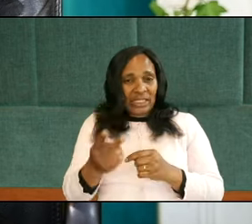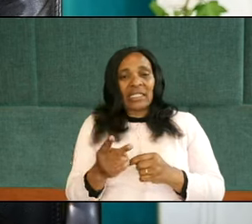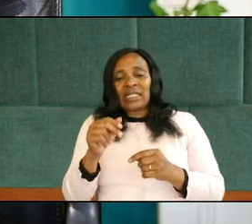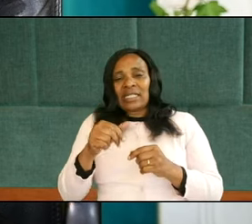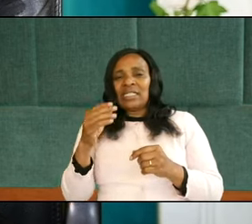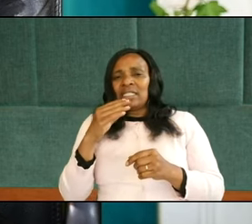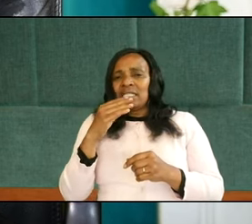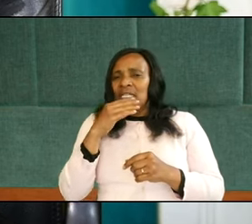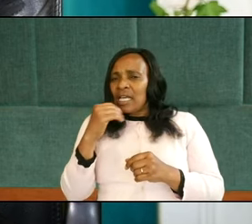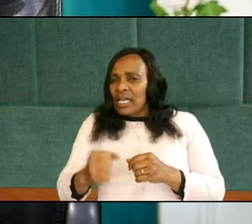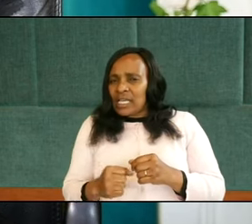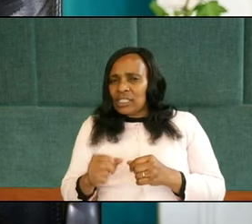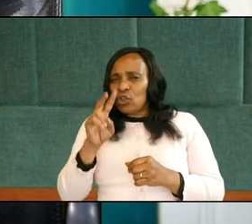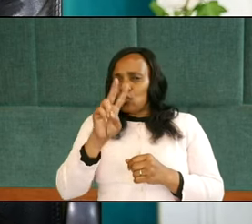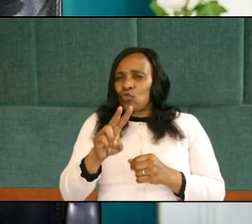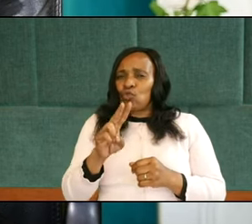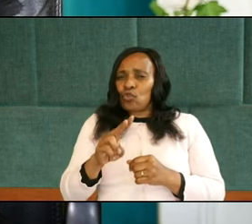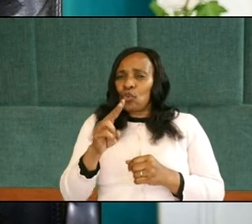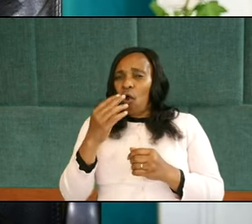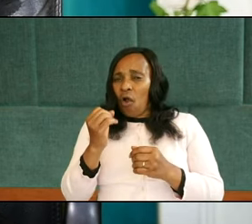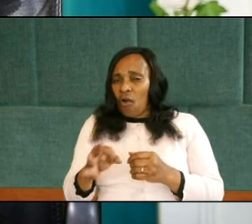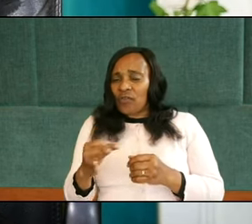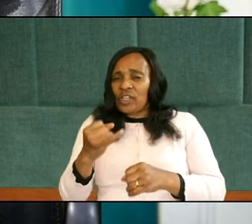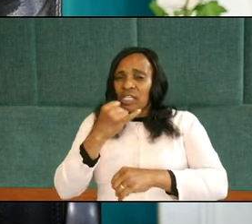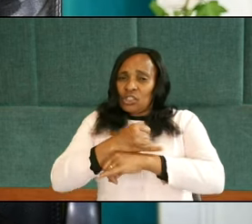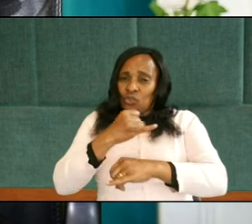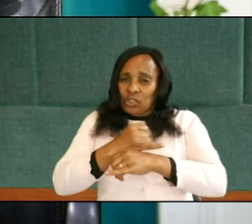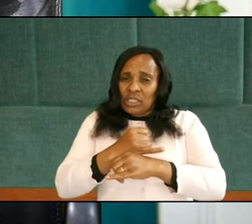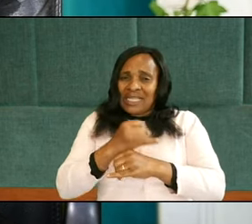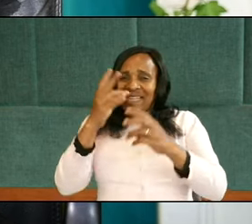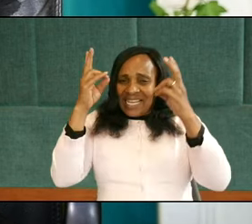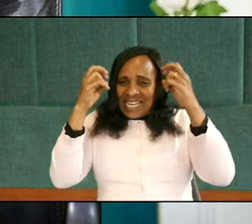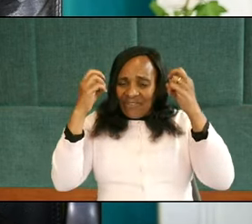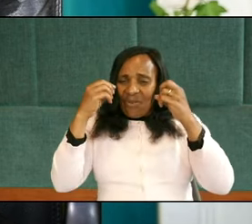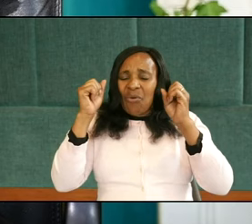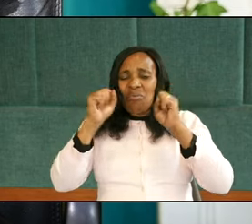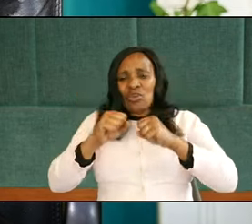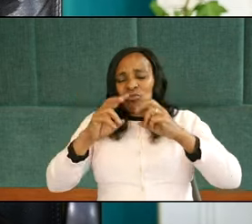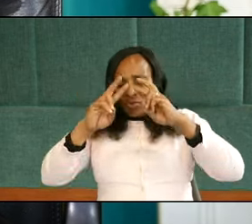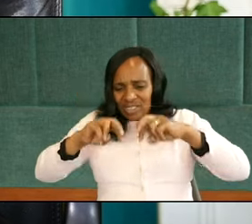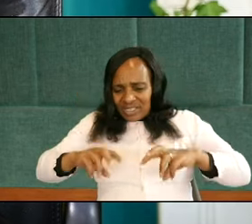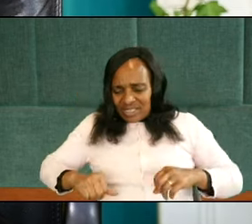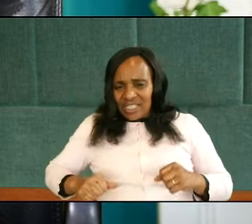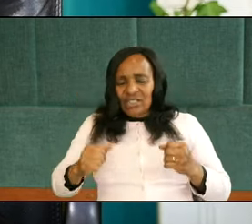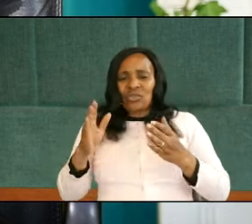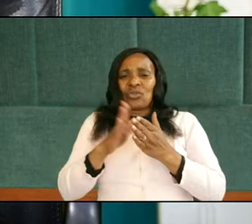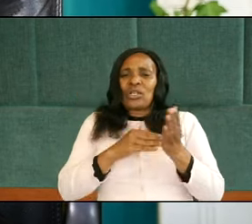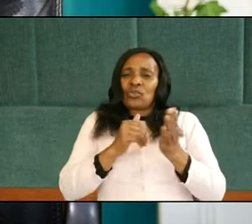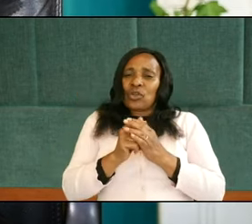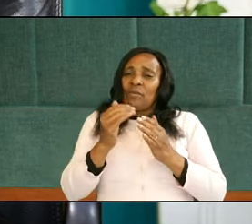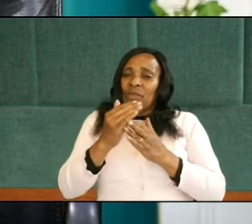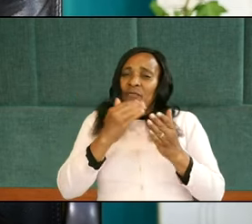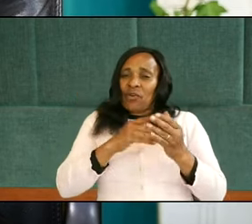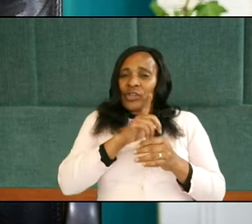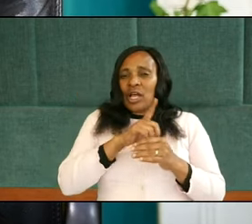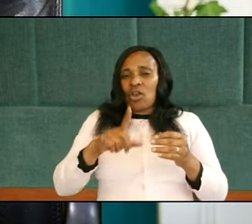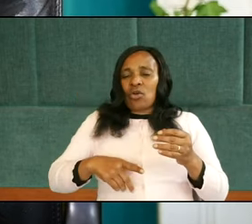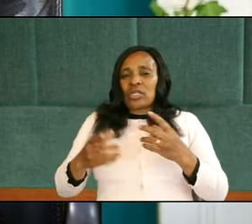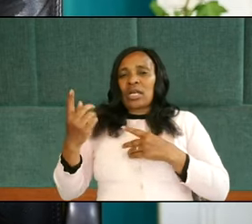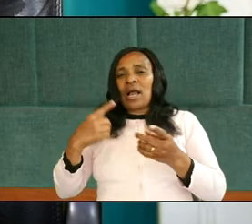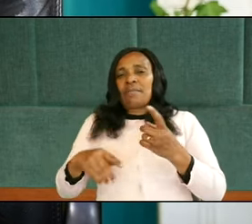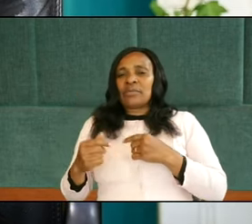and age, those are two of the institutions that the devil is seeking to actually destroy before the Lord comes.